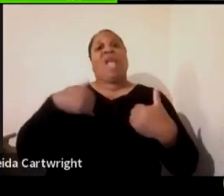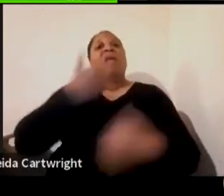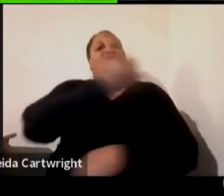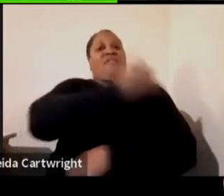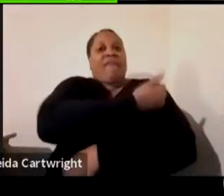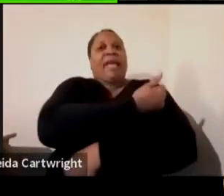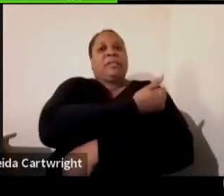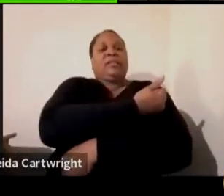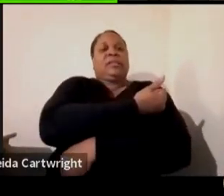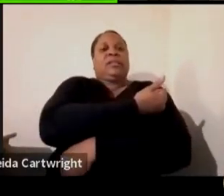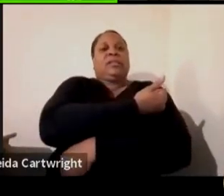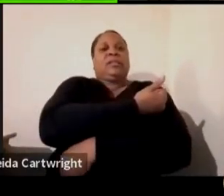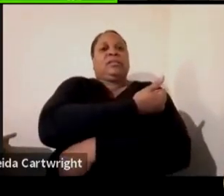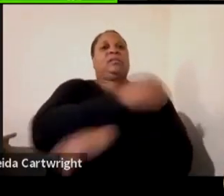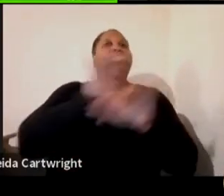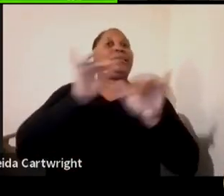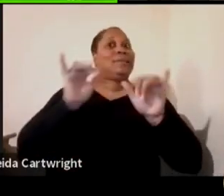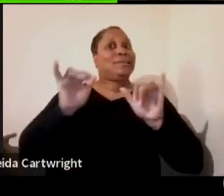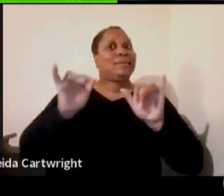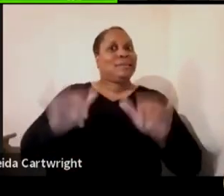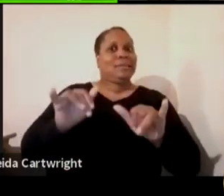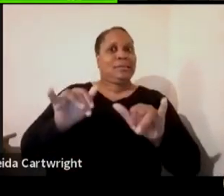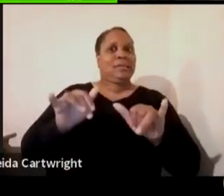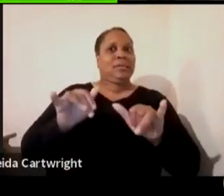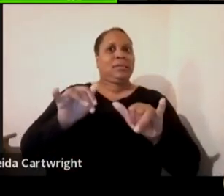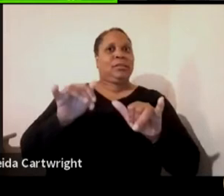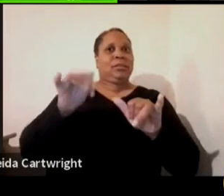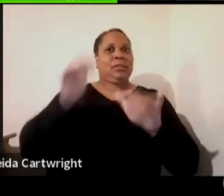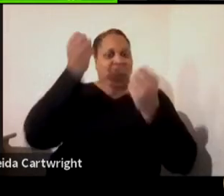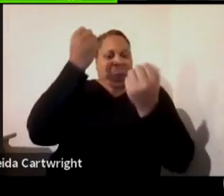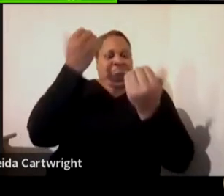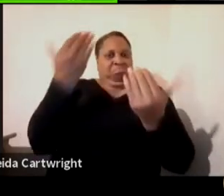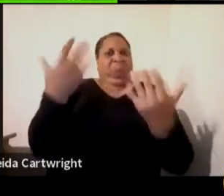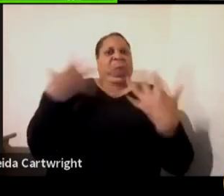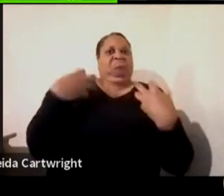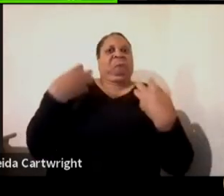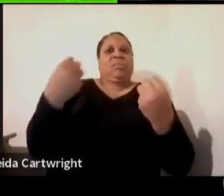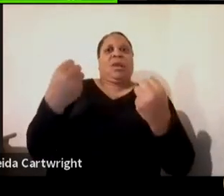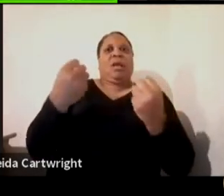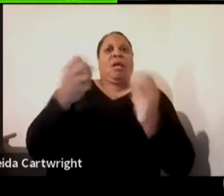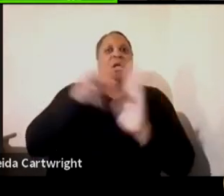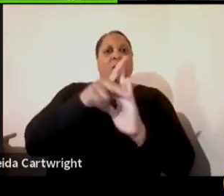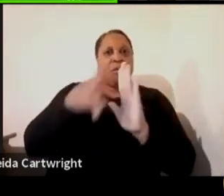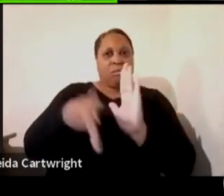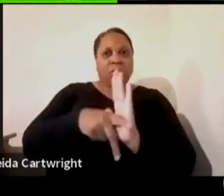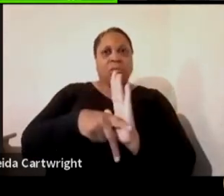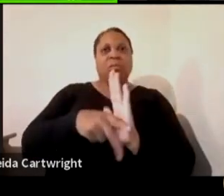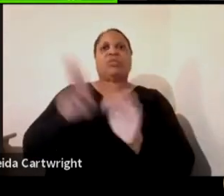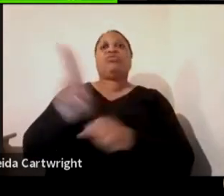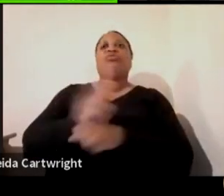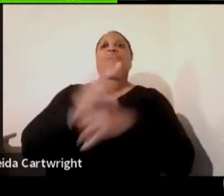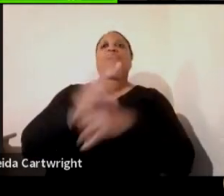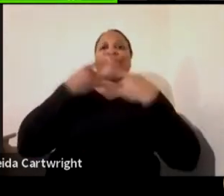still have to abide by the public health measures that we are aware of. That is the use of mask,